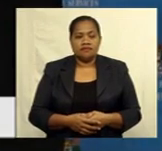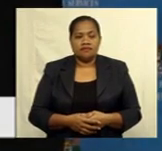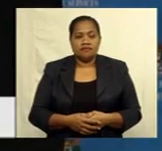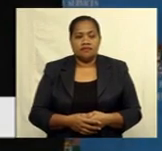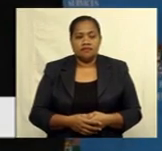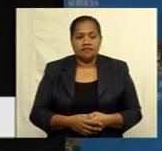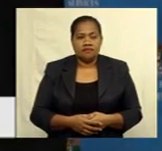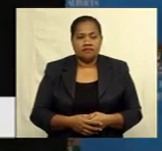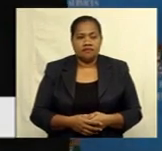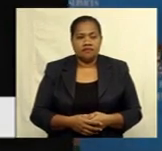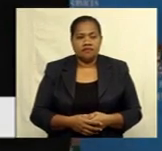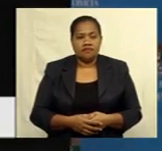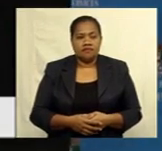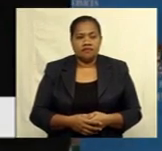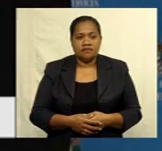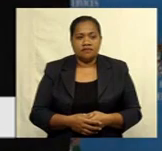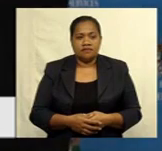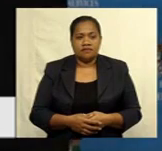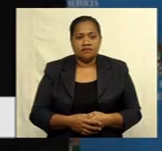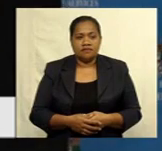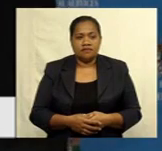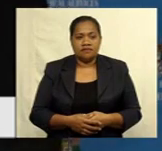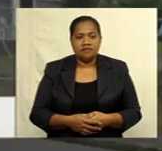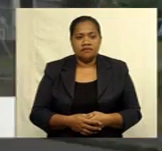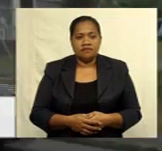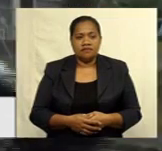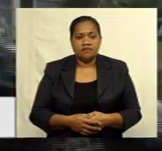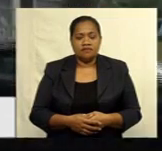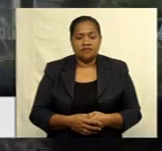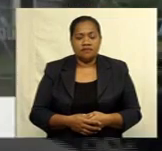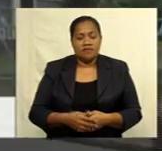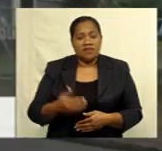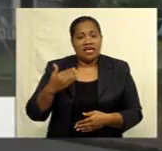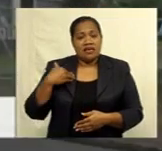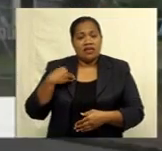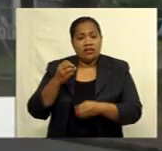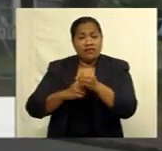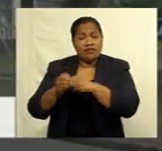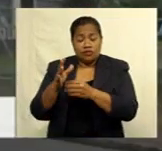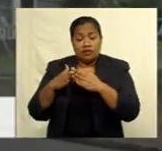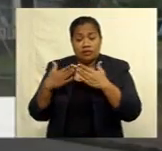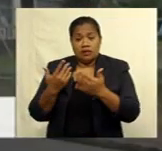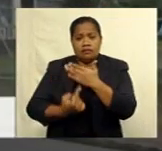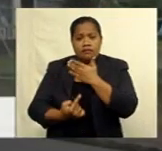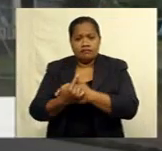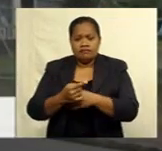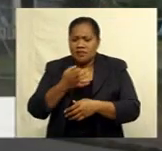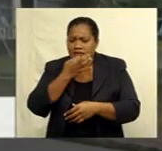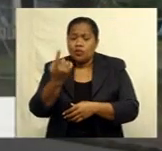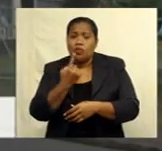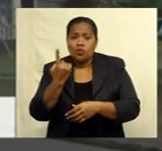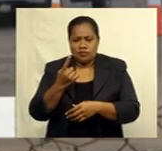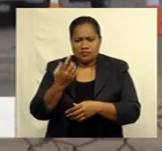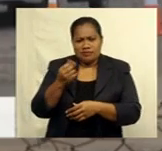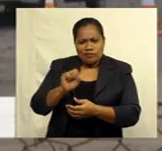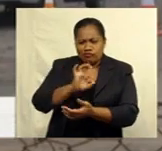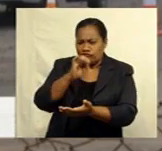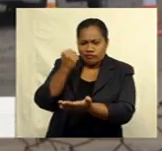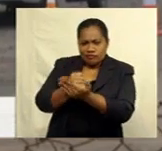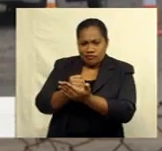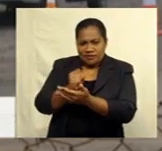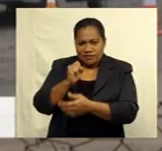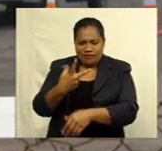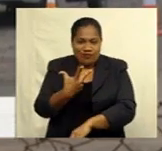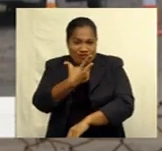already infected or sick with the virus. Health officials are again urging those who are still unsure to get their